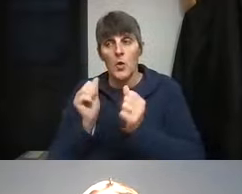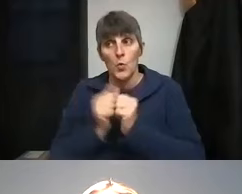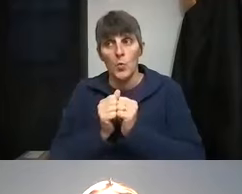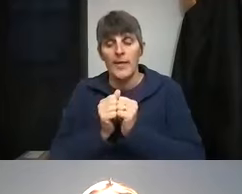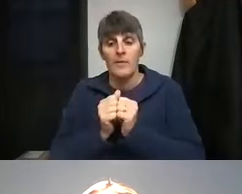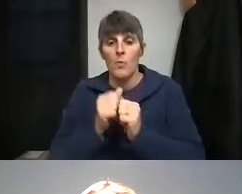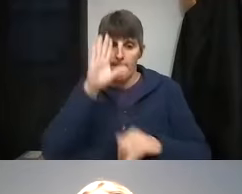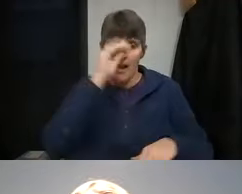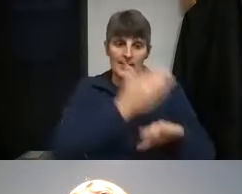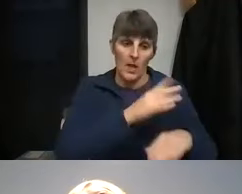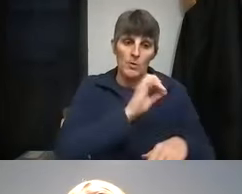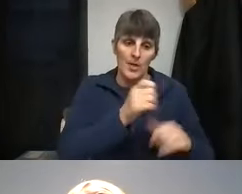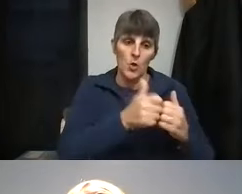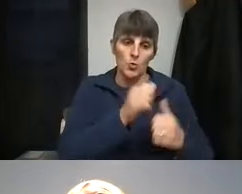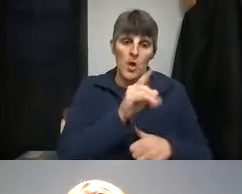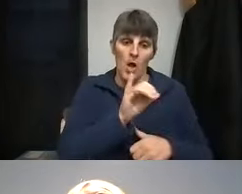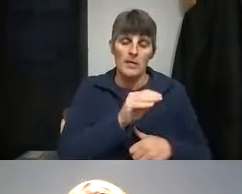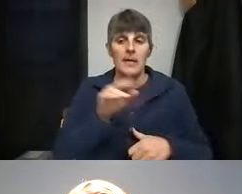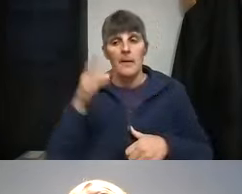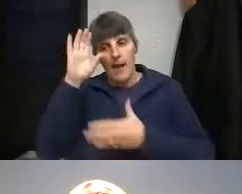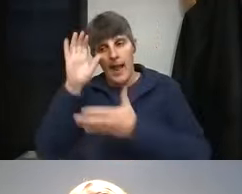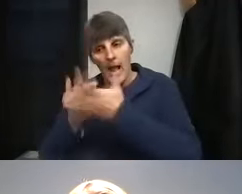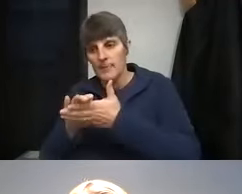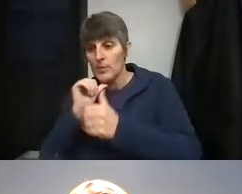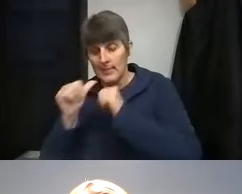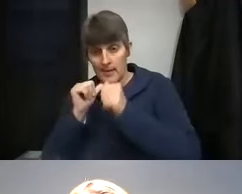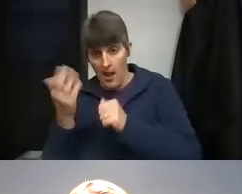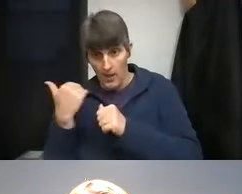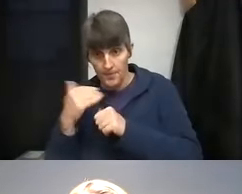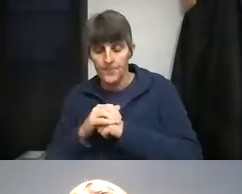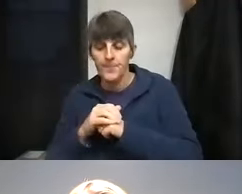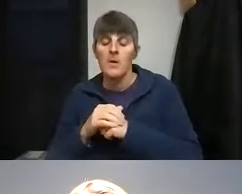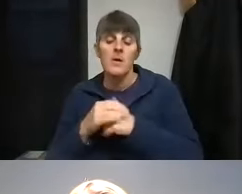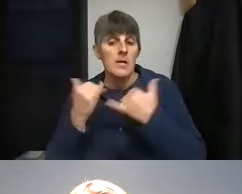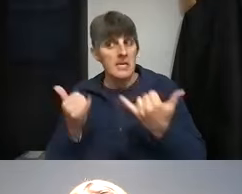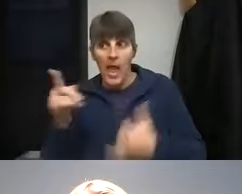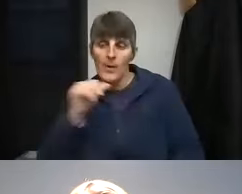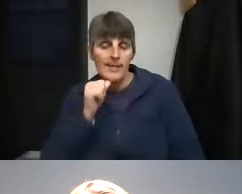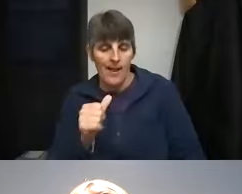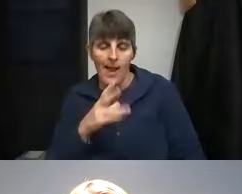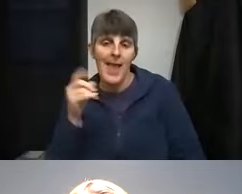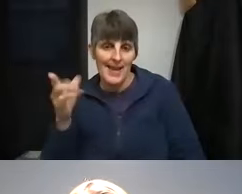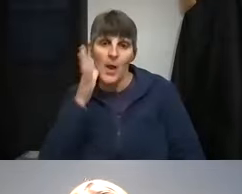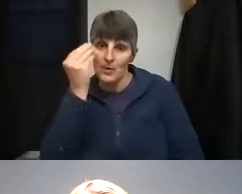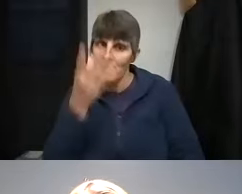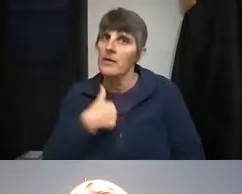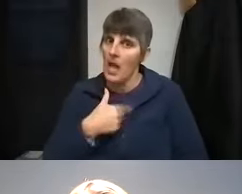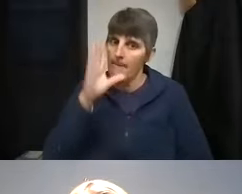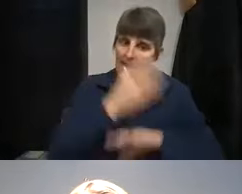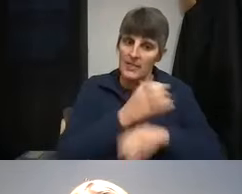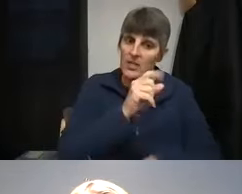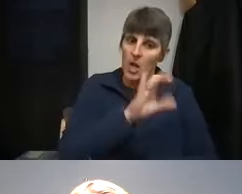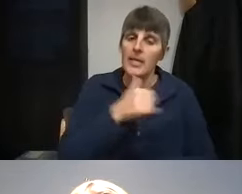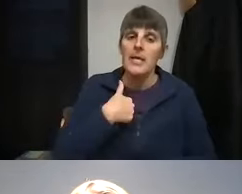when my son was diagnosed with autism, he was kind of in denial. Now he's not. And now he'll tell you, yeah, my son's autistic.